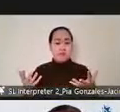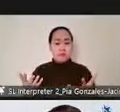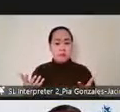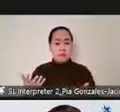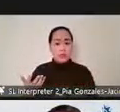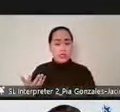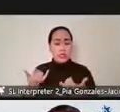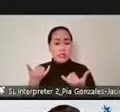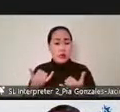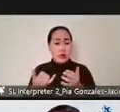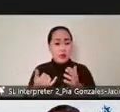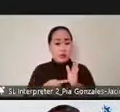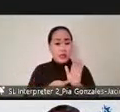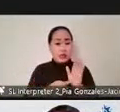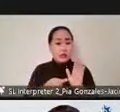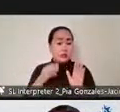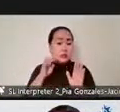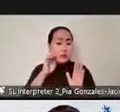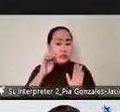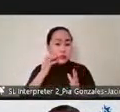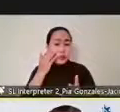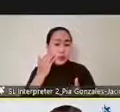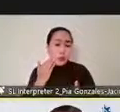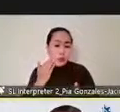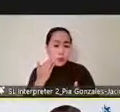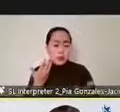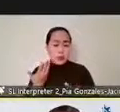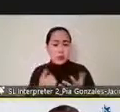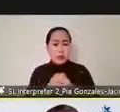evidence, we don't have any